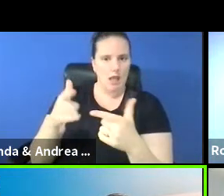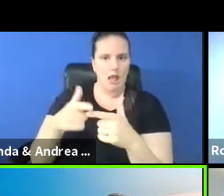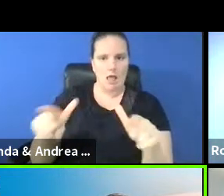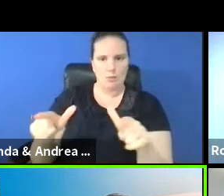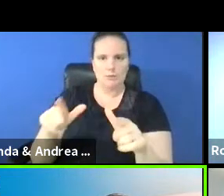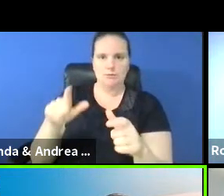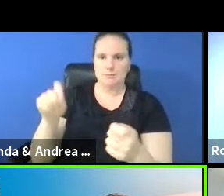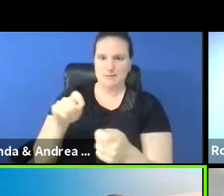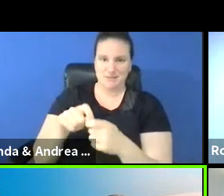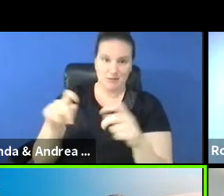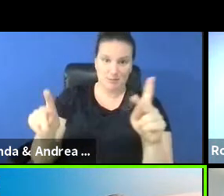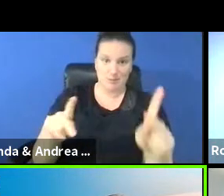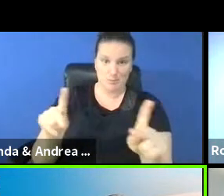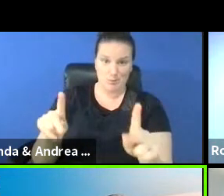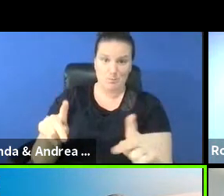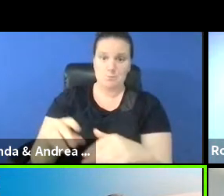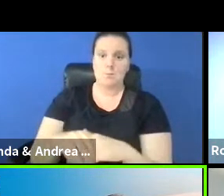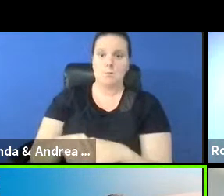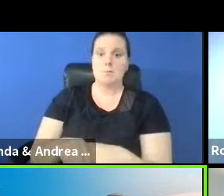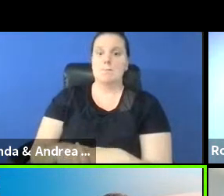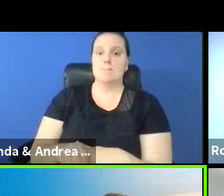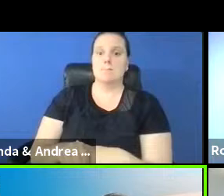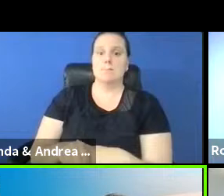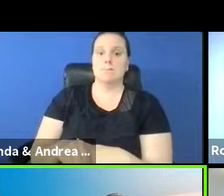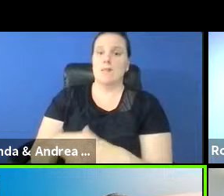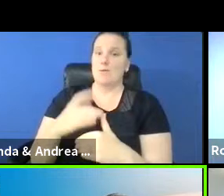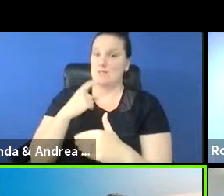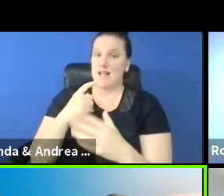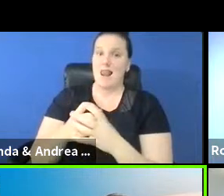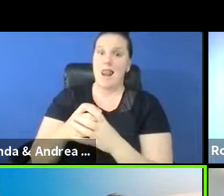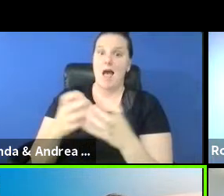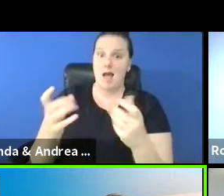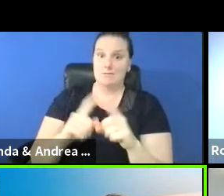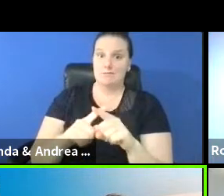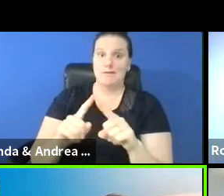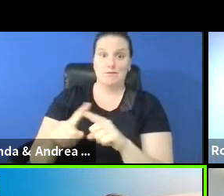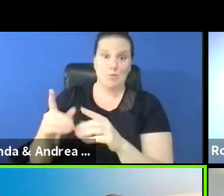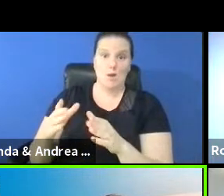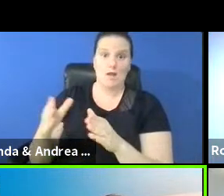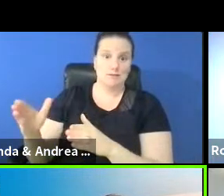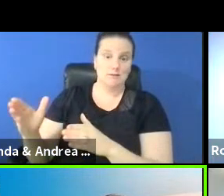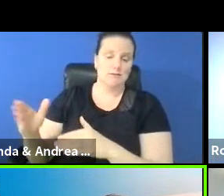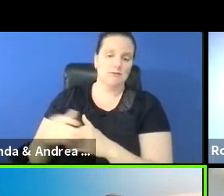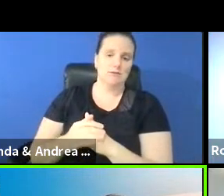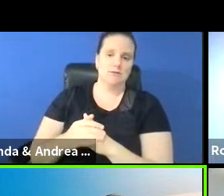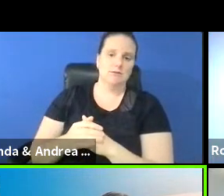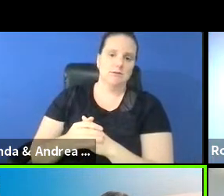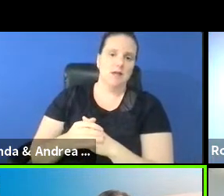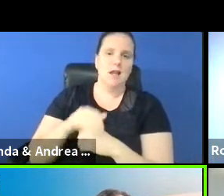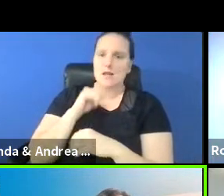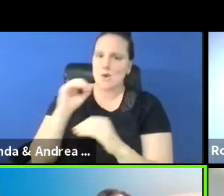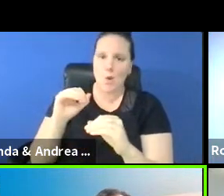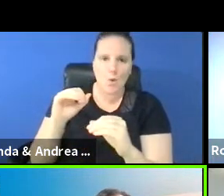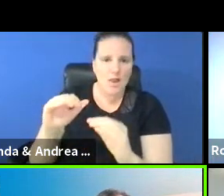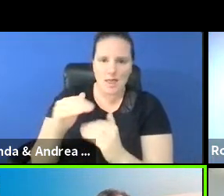specific audiences. So I would say there's lots of different ways. We're certainly not limited to just one way of